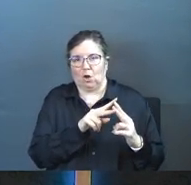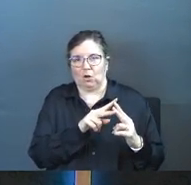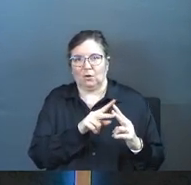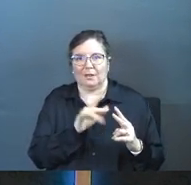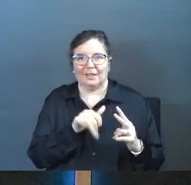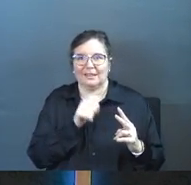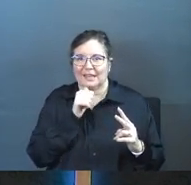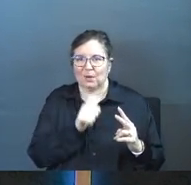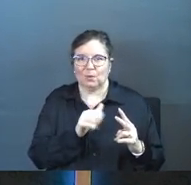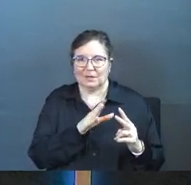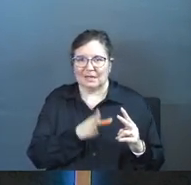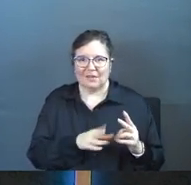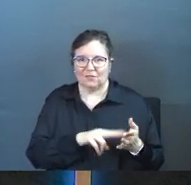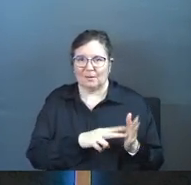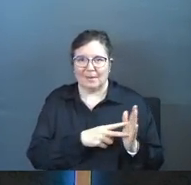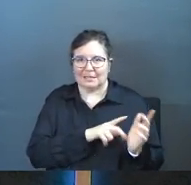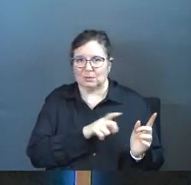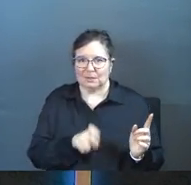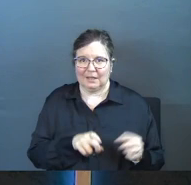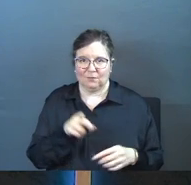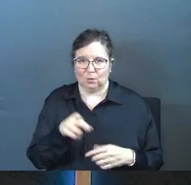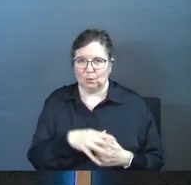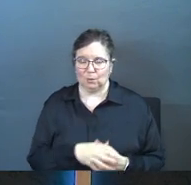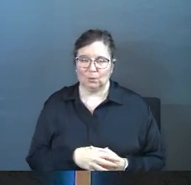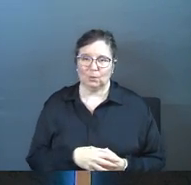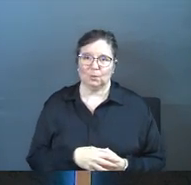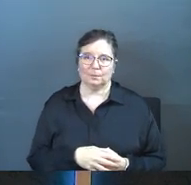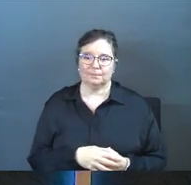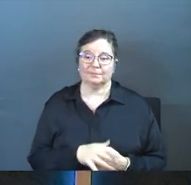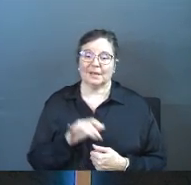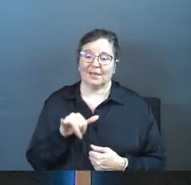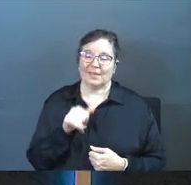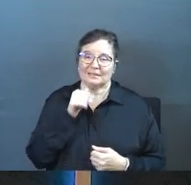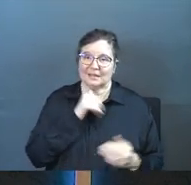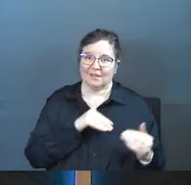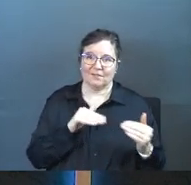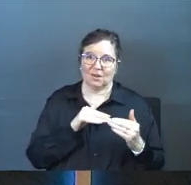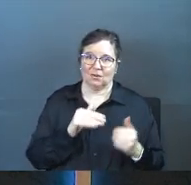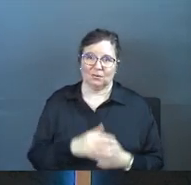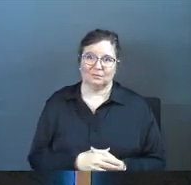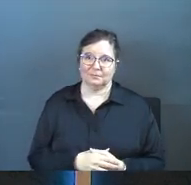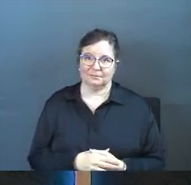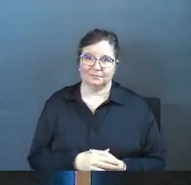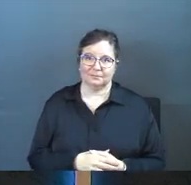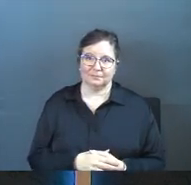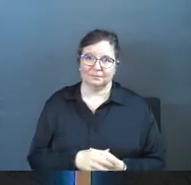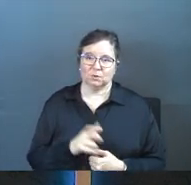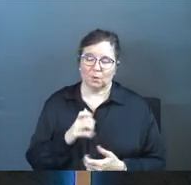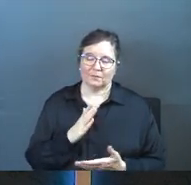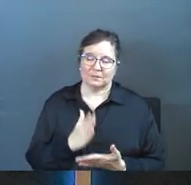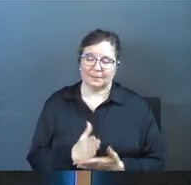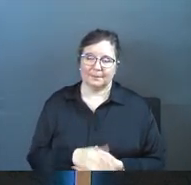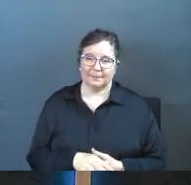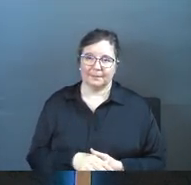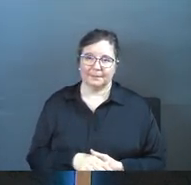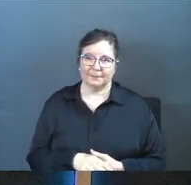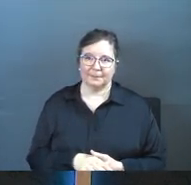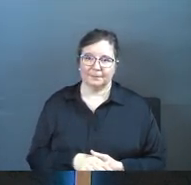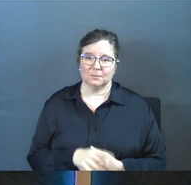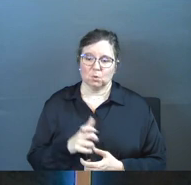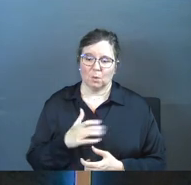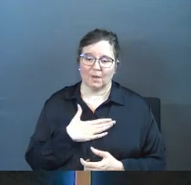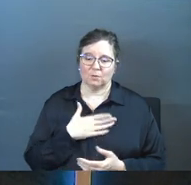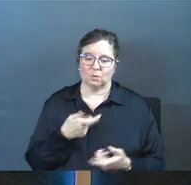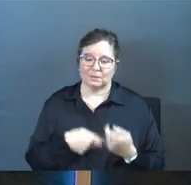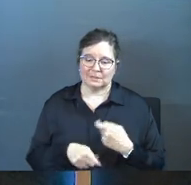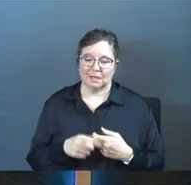partner that they were never meant to give you. And that's unfair. You've got to stop. You've